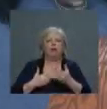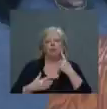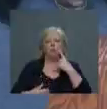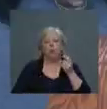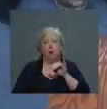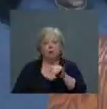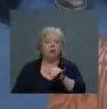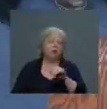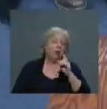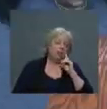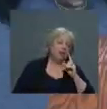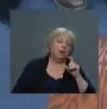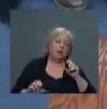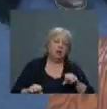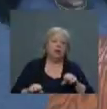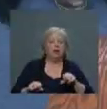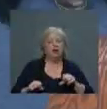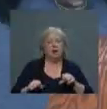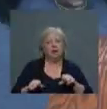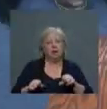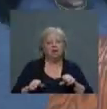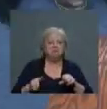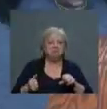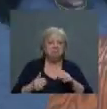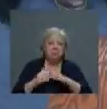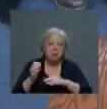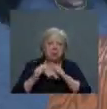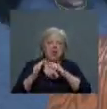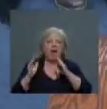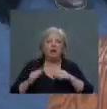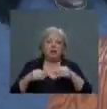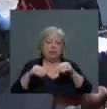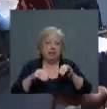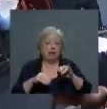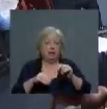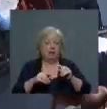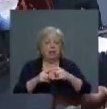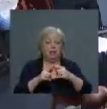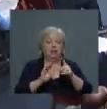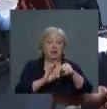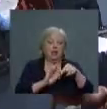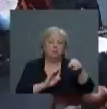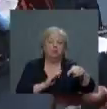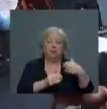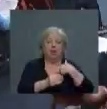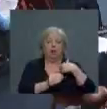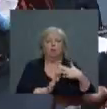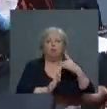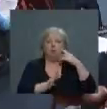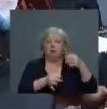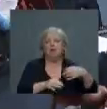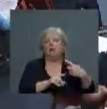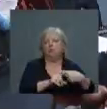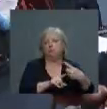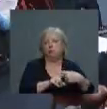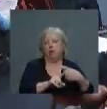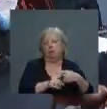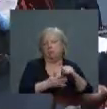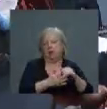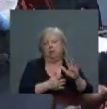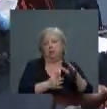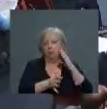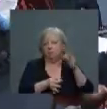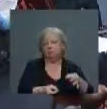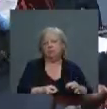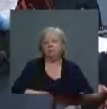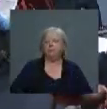then later if someone decides to rent it, that would be their choice. Thank you.